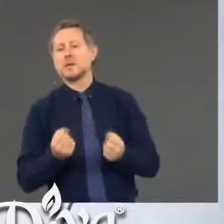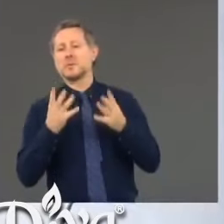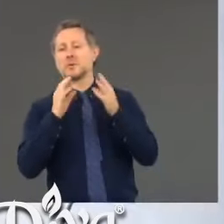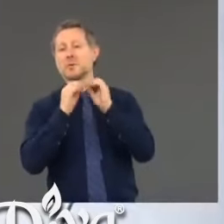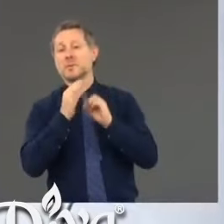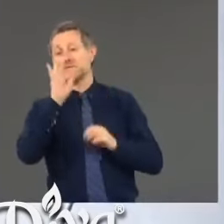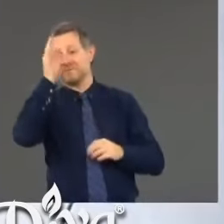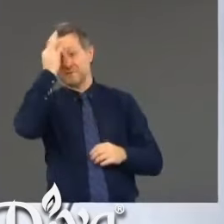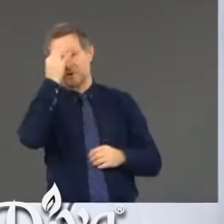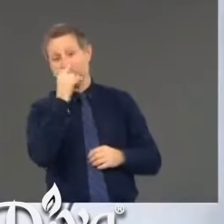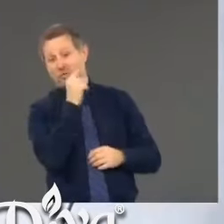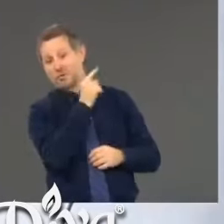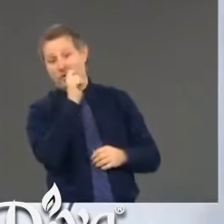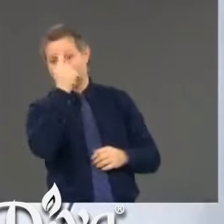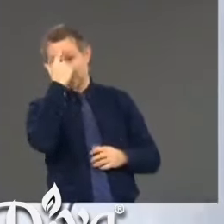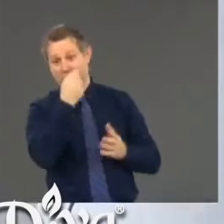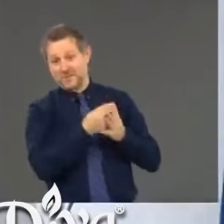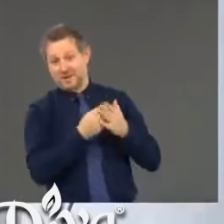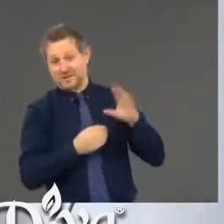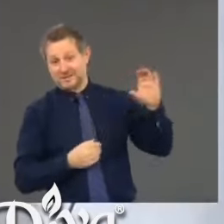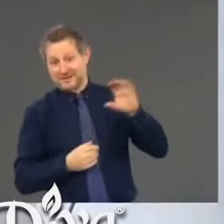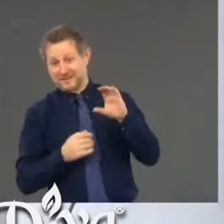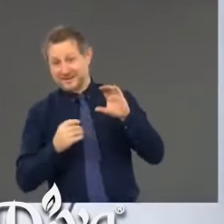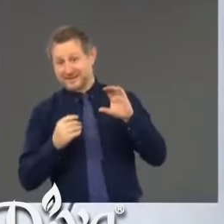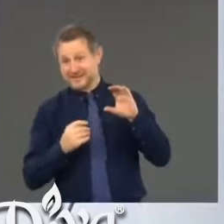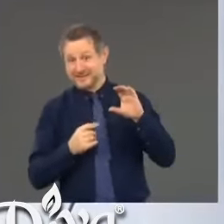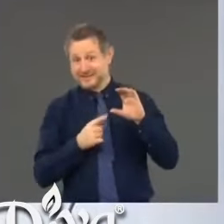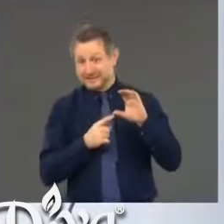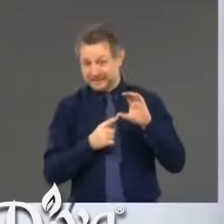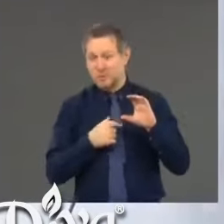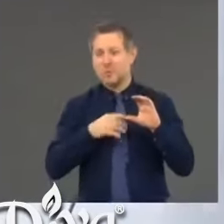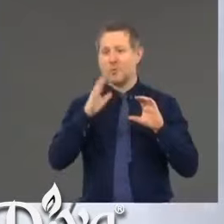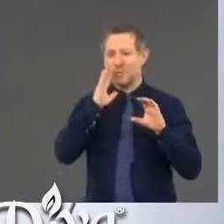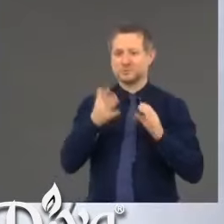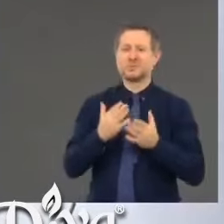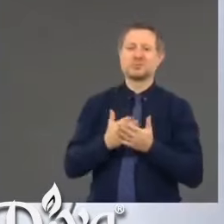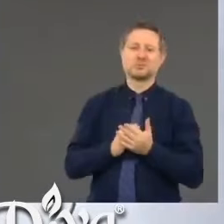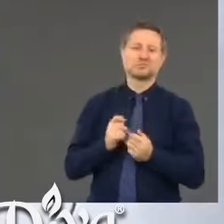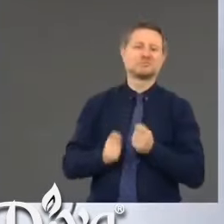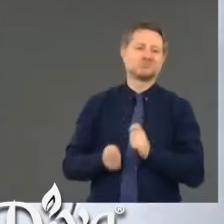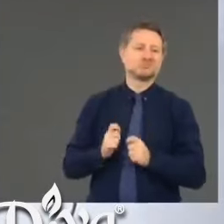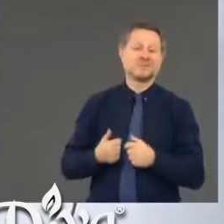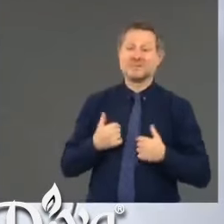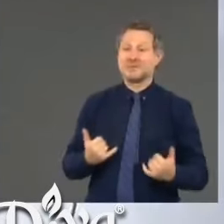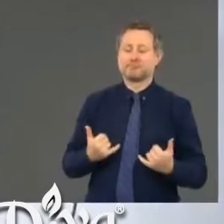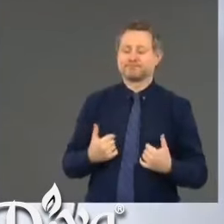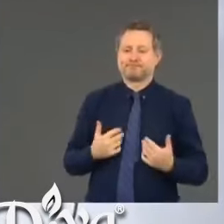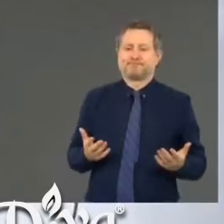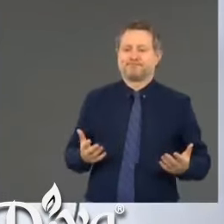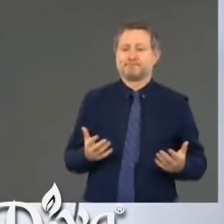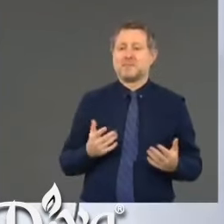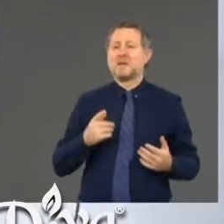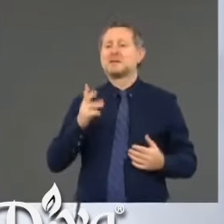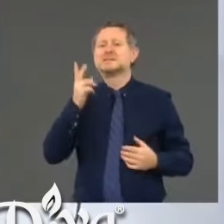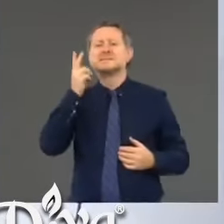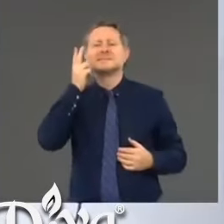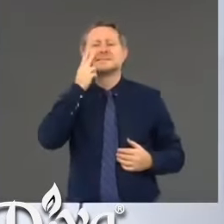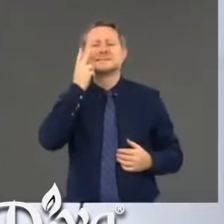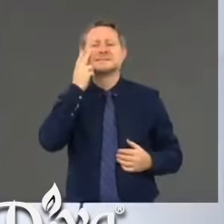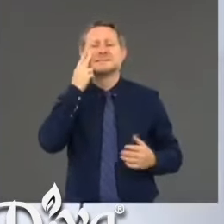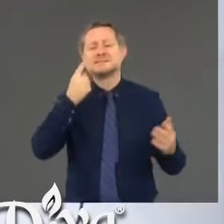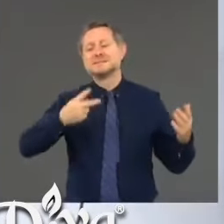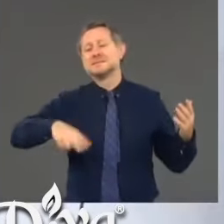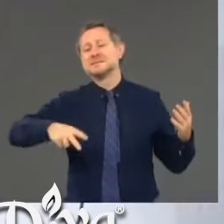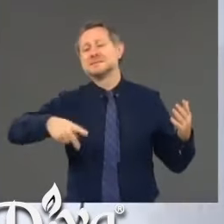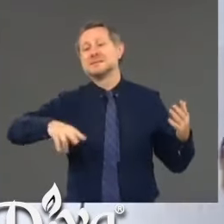us in terms of aid, and then we'll know where we are. But we can't. Well, we'll see in a couple of more weeks, but if the federal